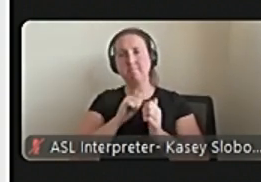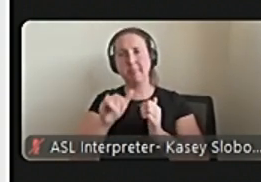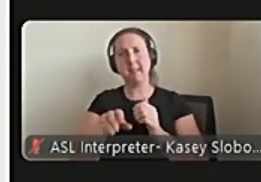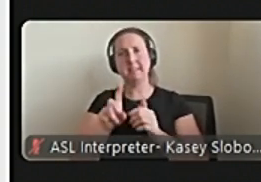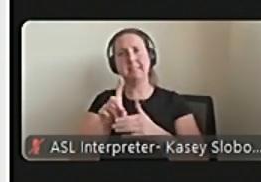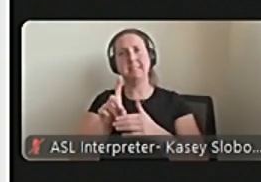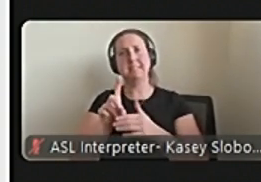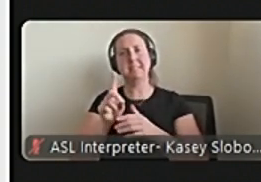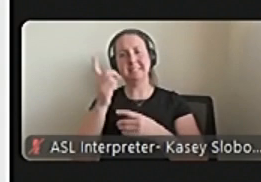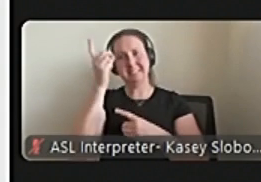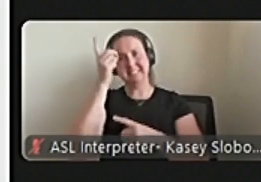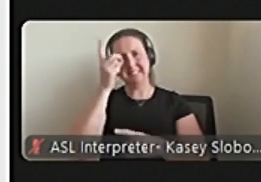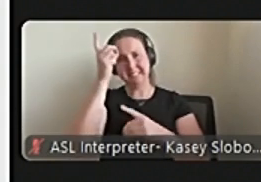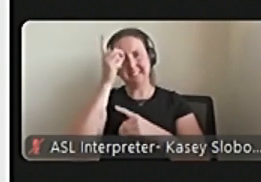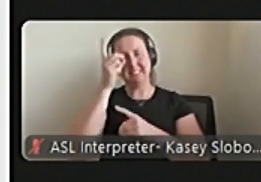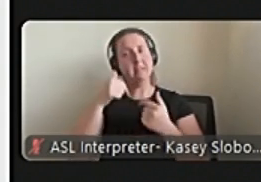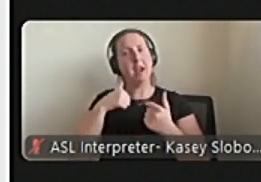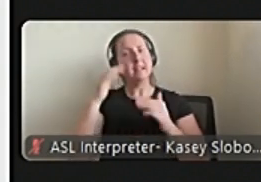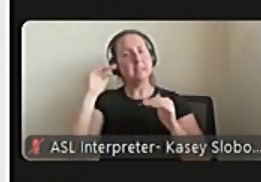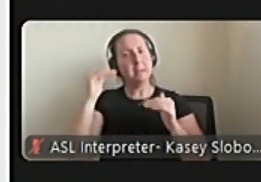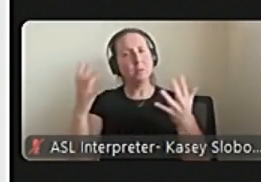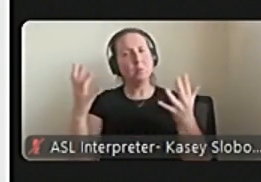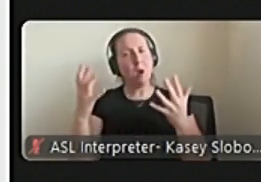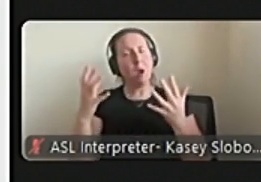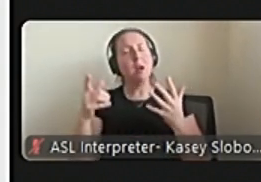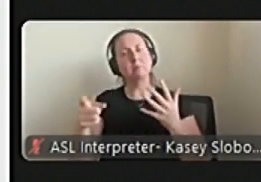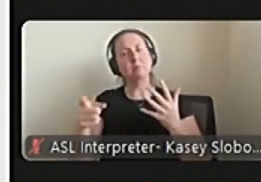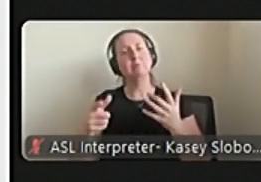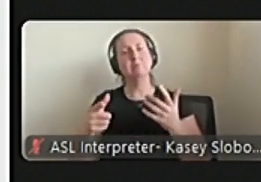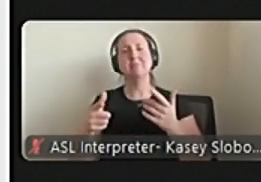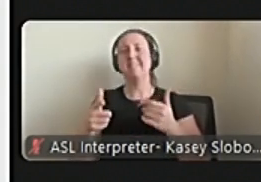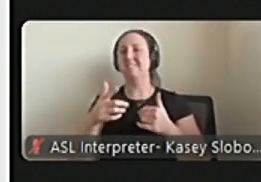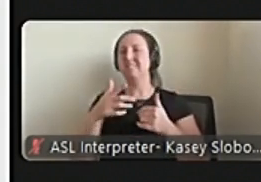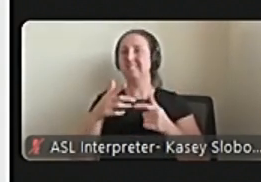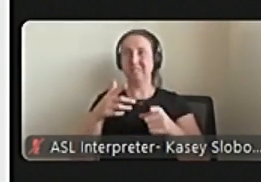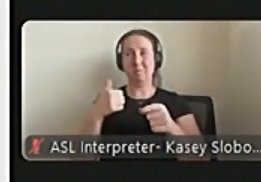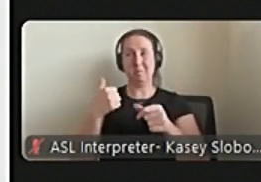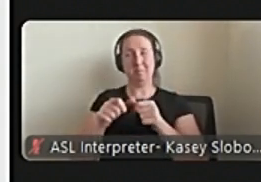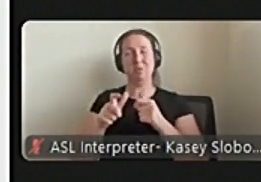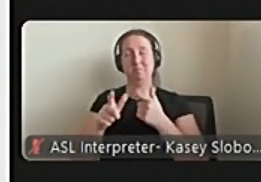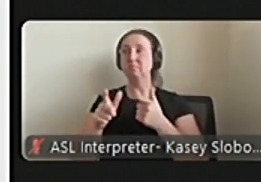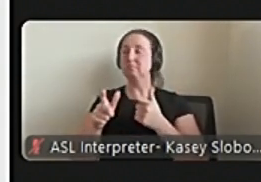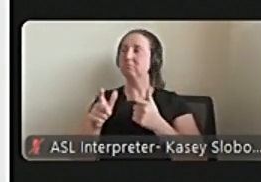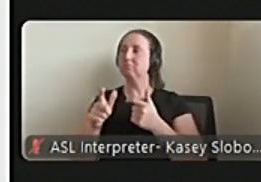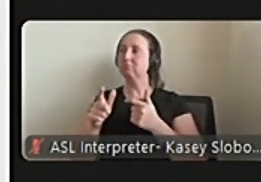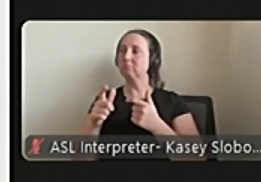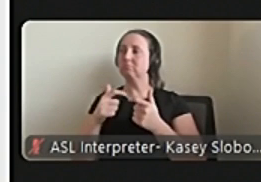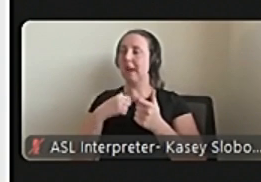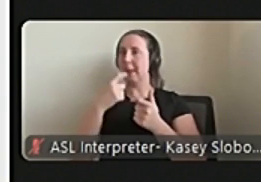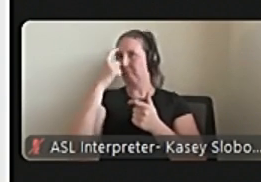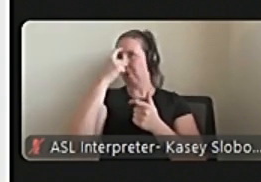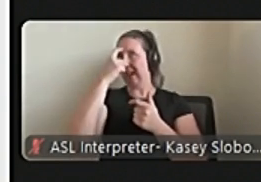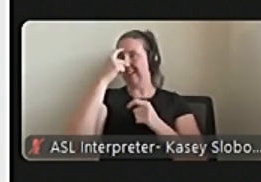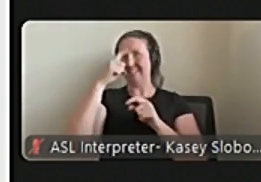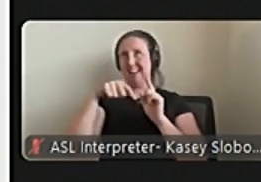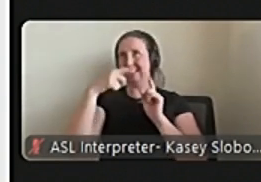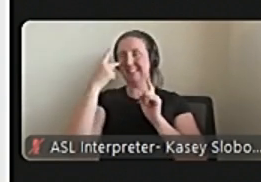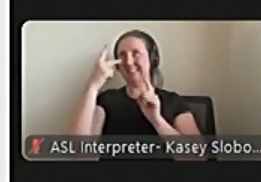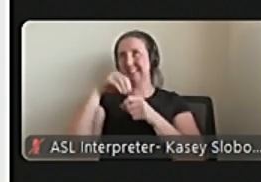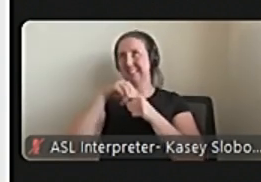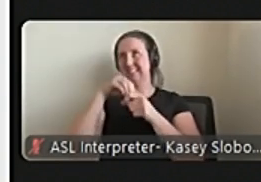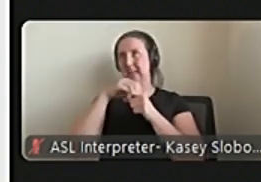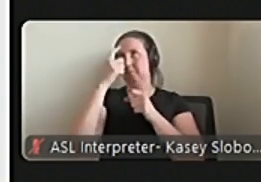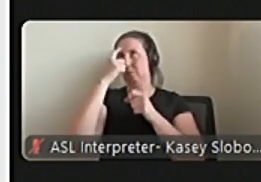forward. Don't forget, other things may come up. Even though my brain you can't see what's going on with my brain and why it's